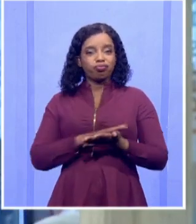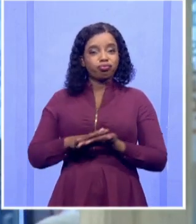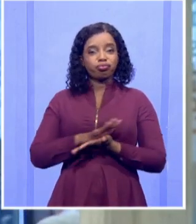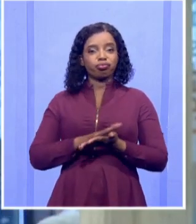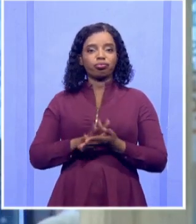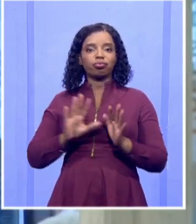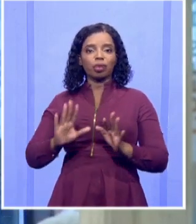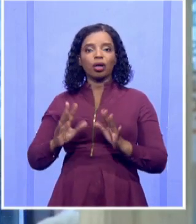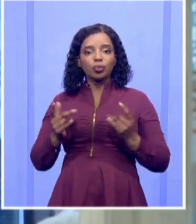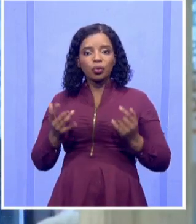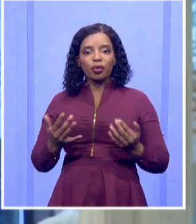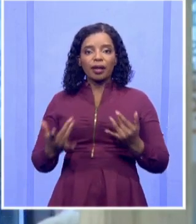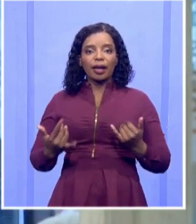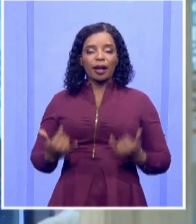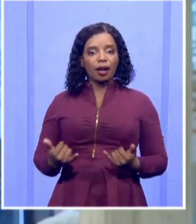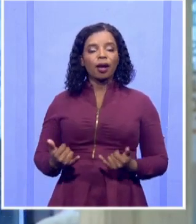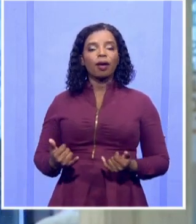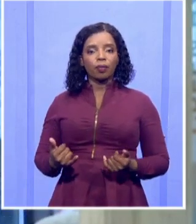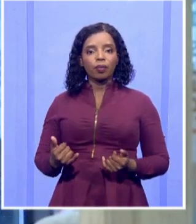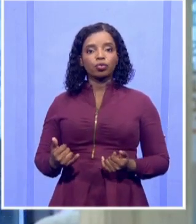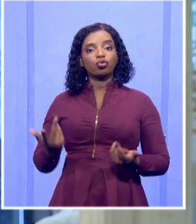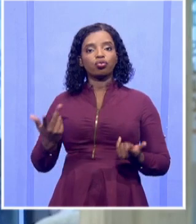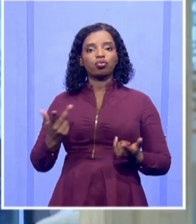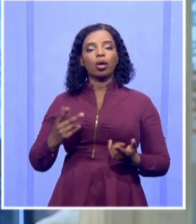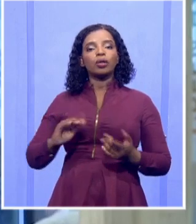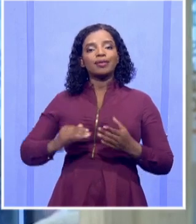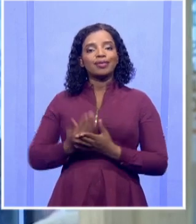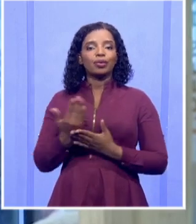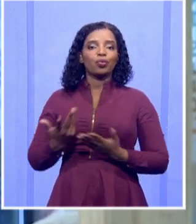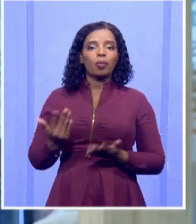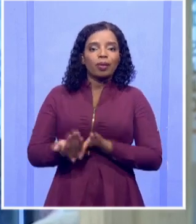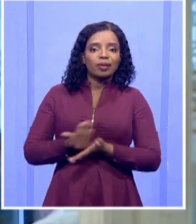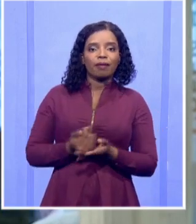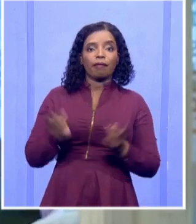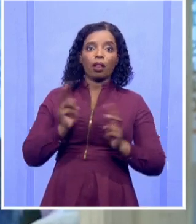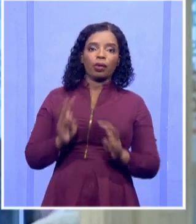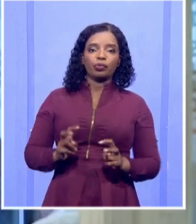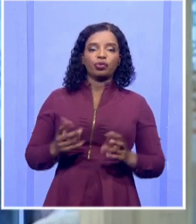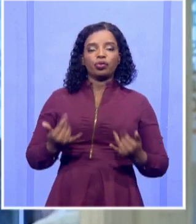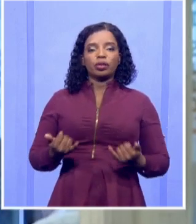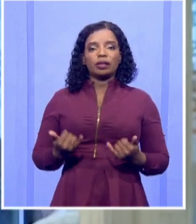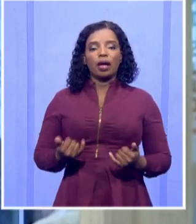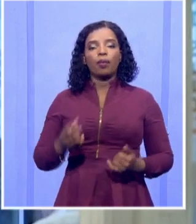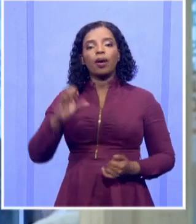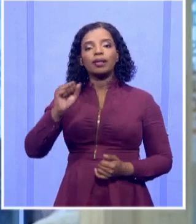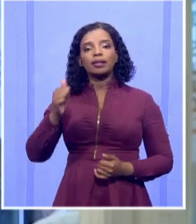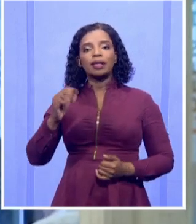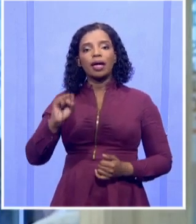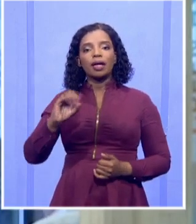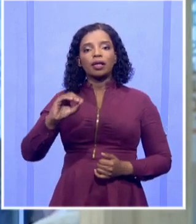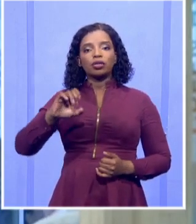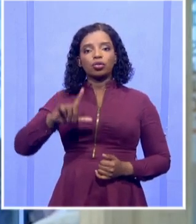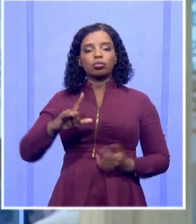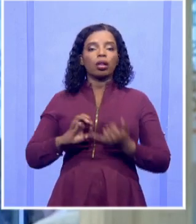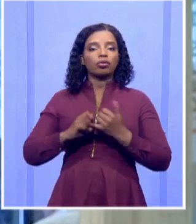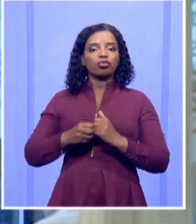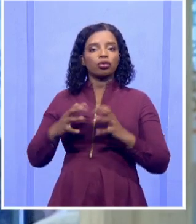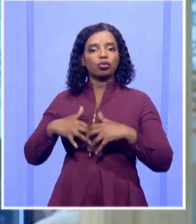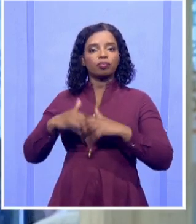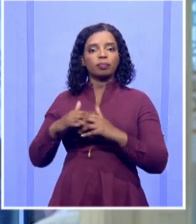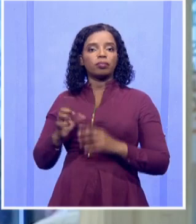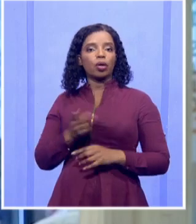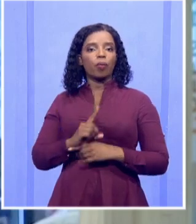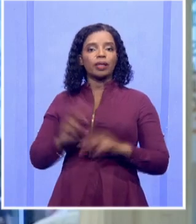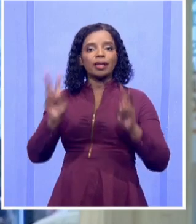Sasol has an electrolyzer at Sasolburg that they're transforming to produce green hydrogen as early as next